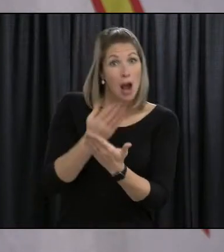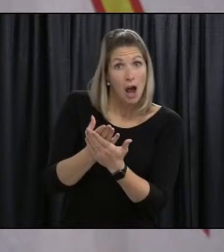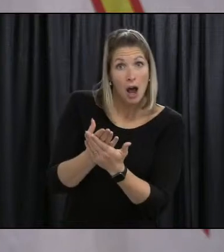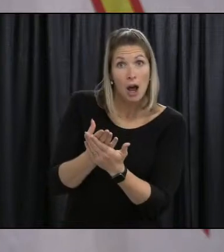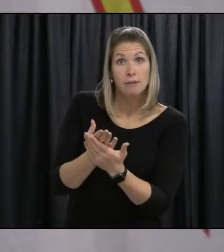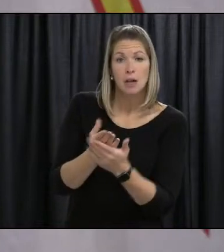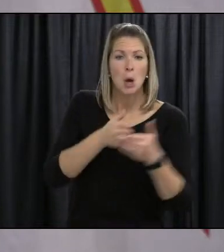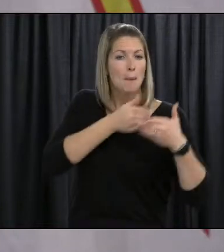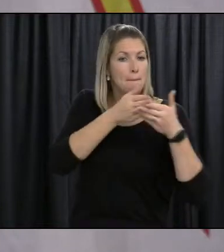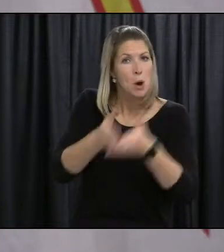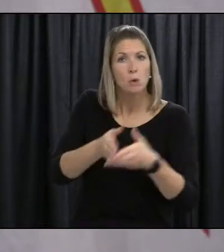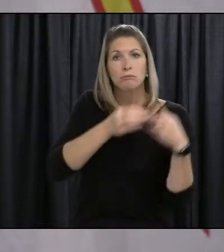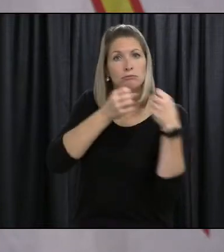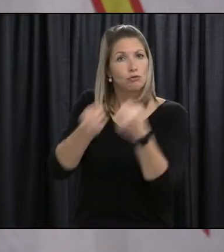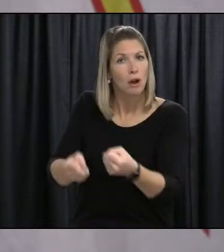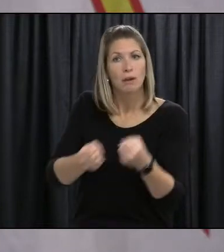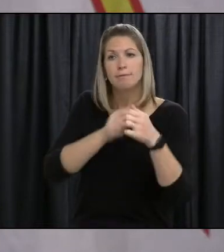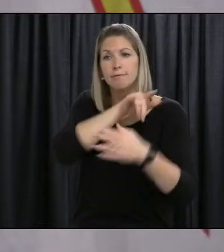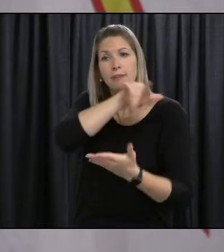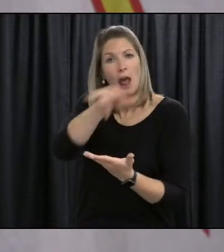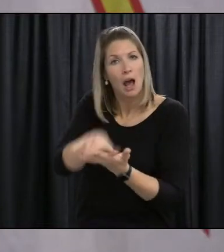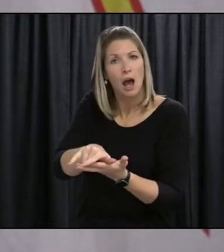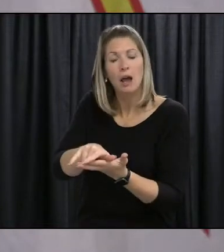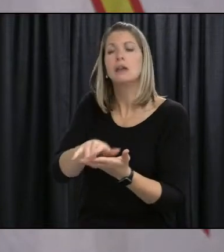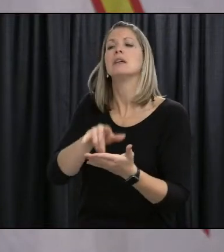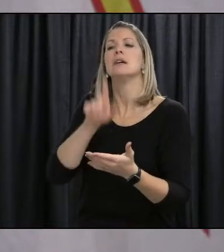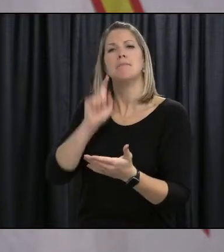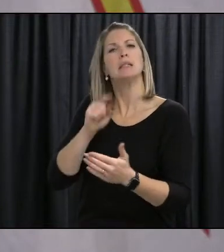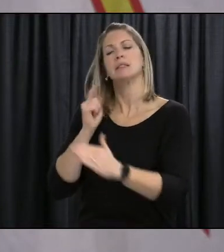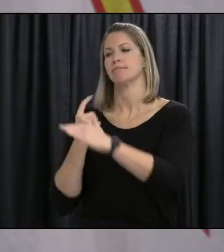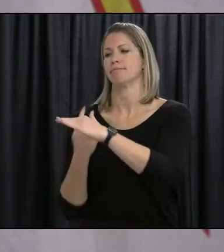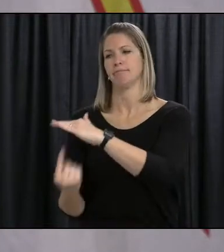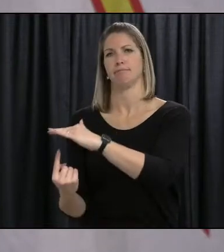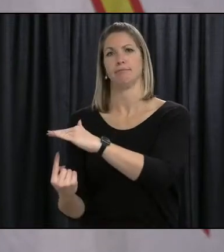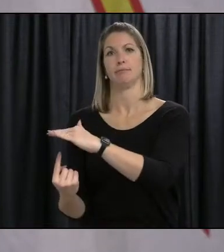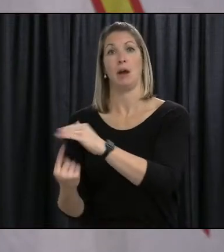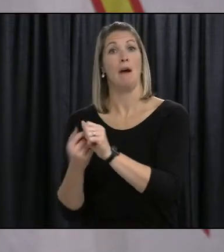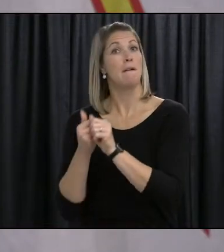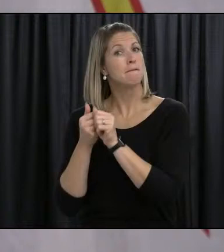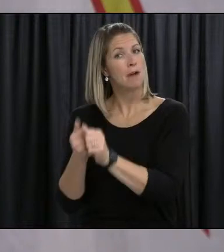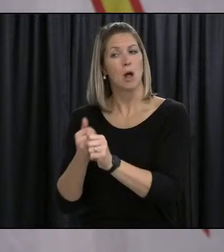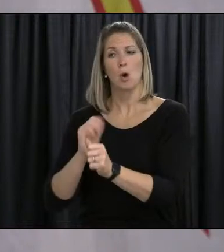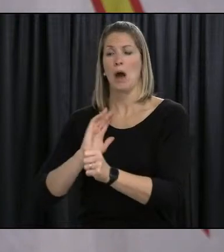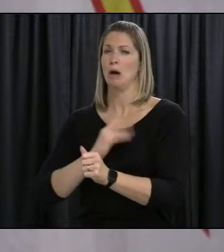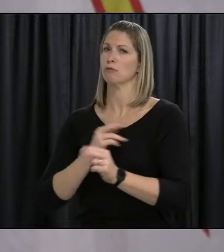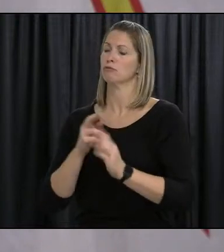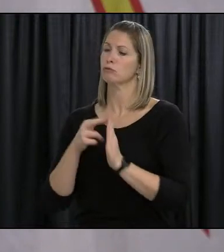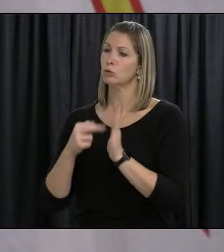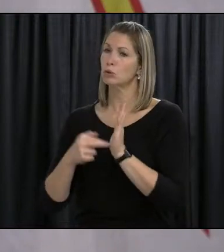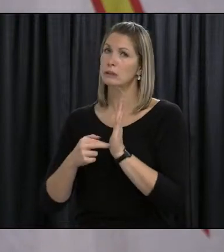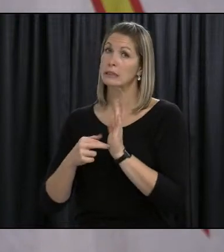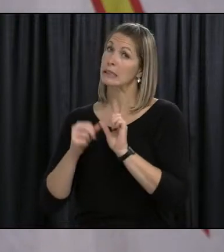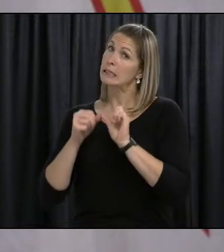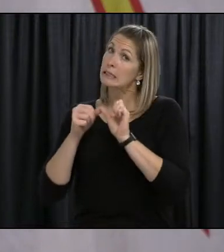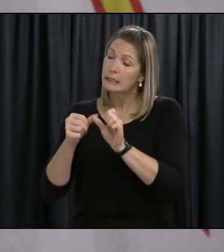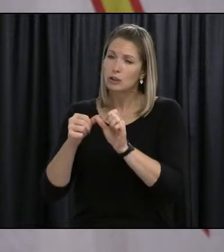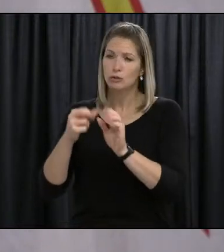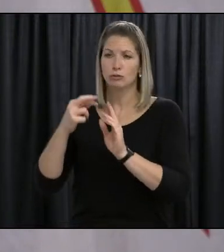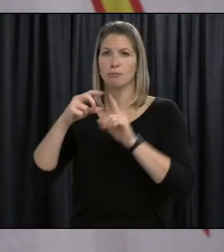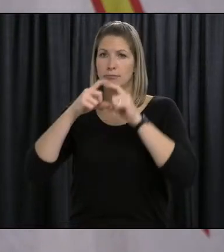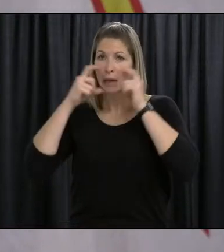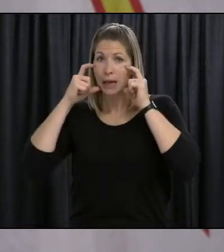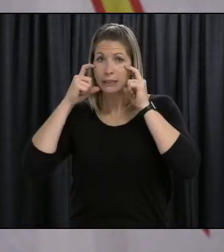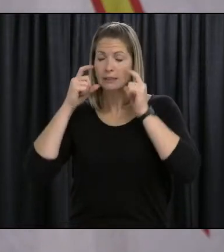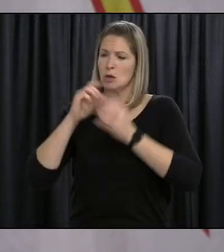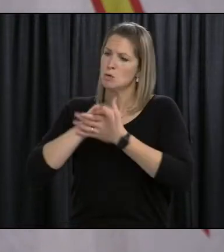into the province from outside the Atlantic bubble, and if people follow public health measures, continue to wear masks, wash their hands